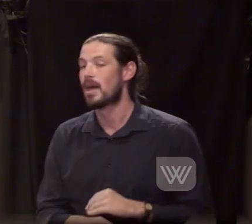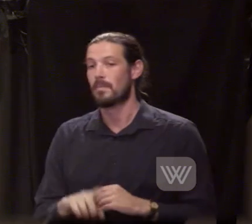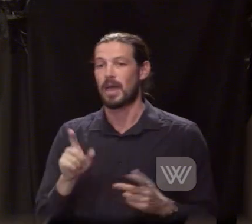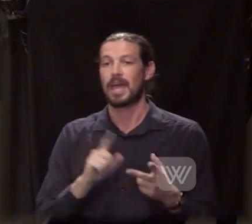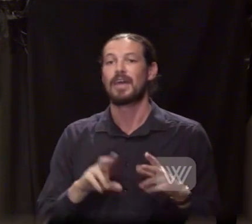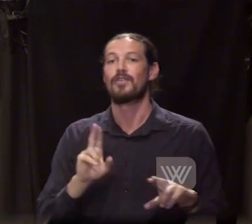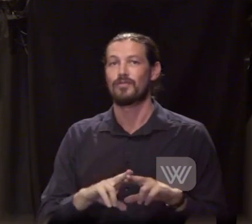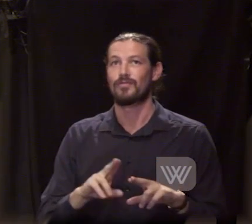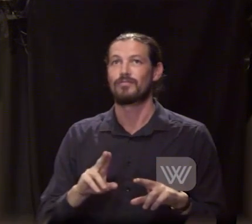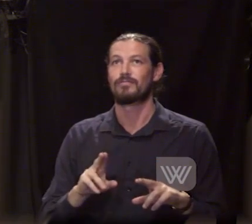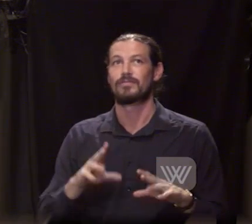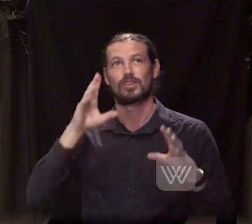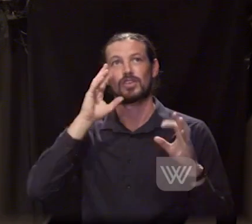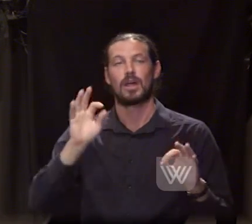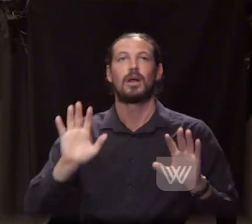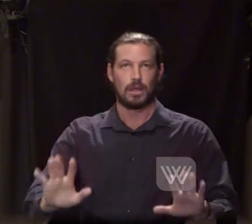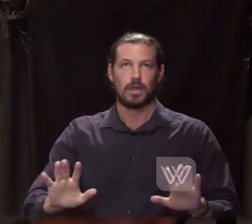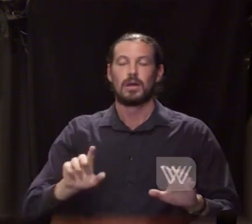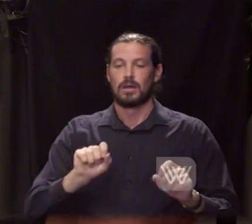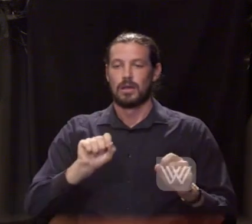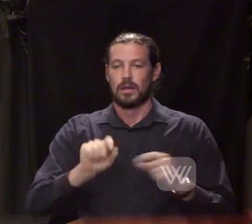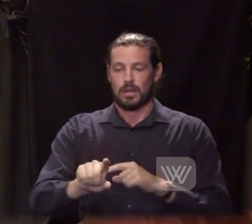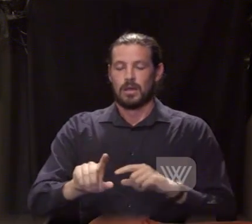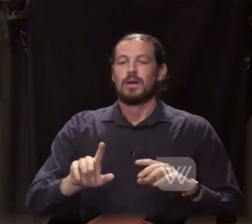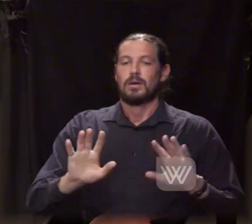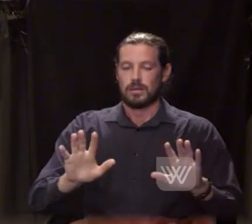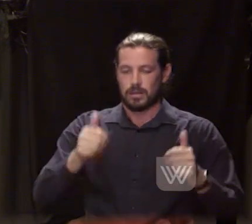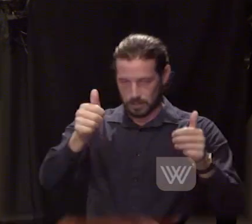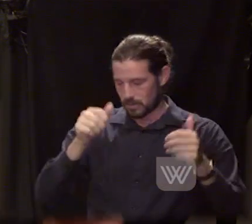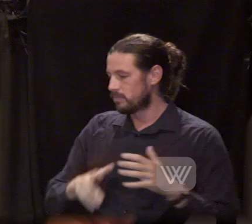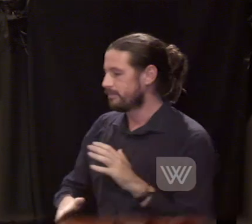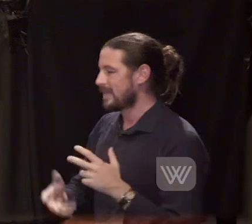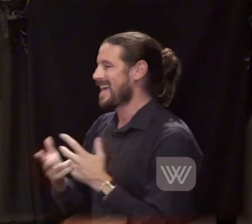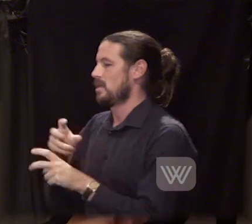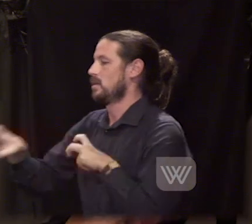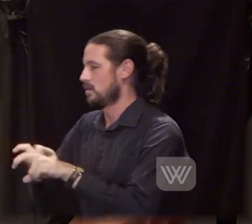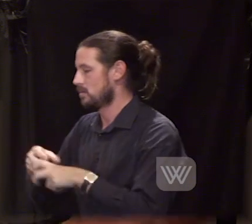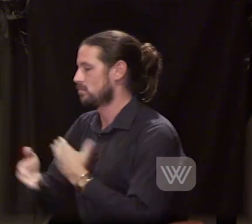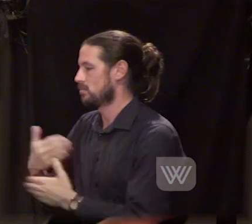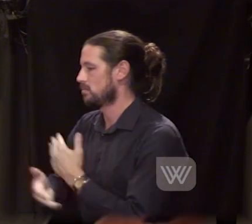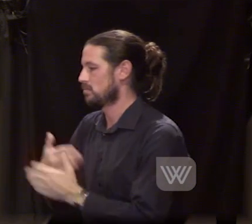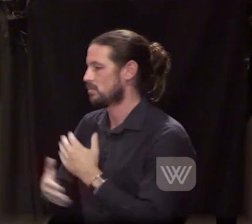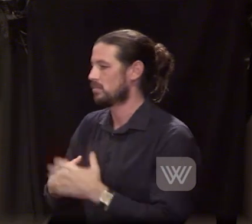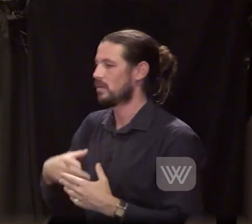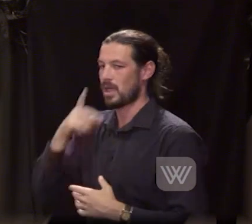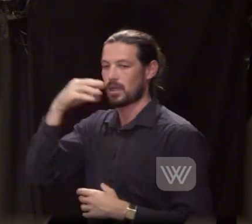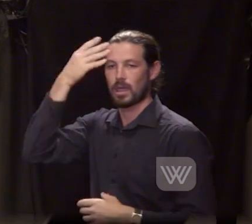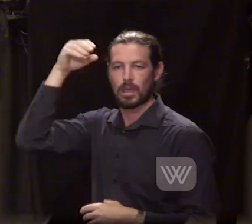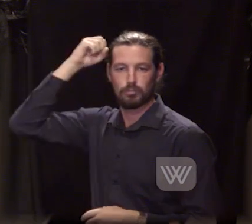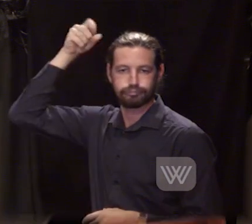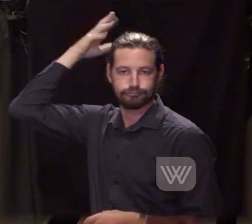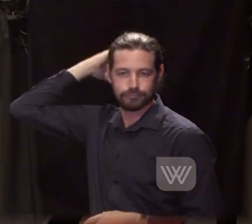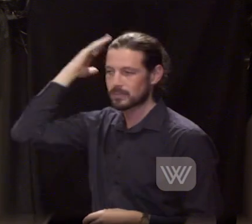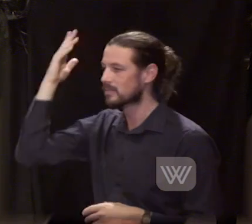with this for a bit, you could hit send and go do something else entirely and then not expect to hear back from them for at least an hour, and you